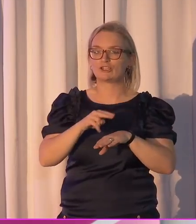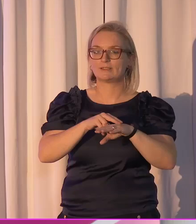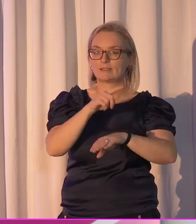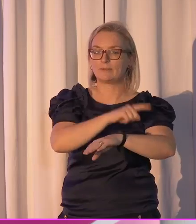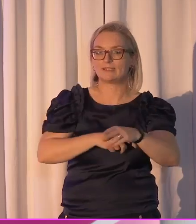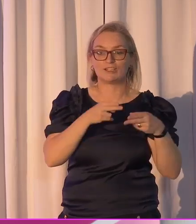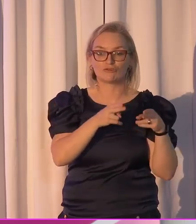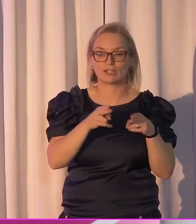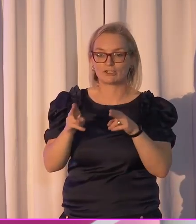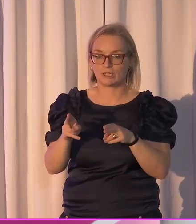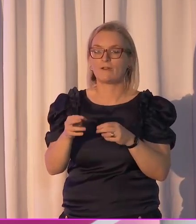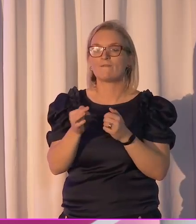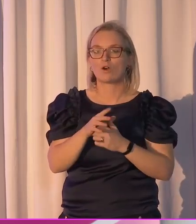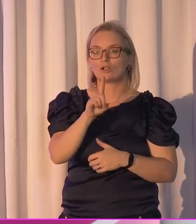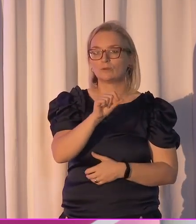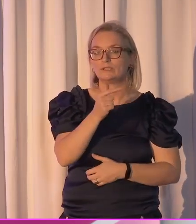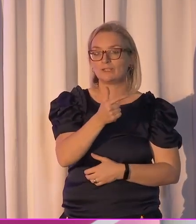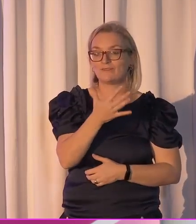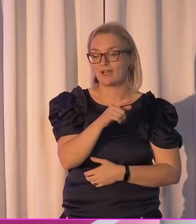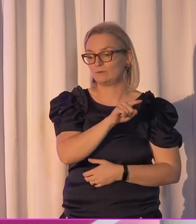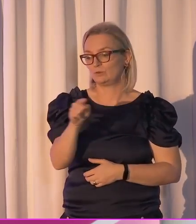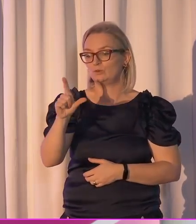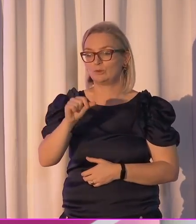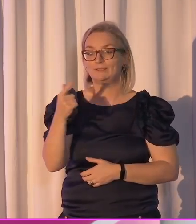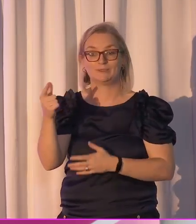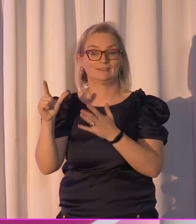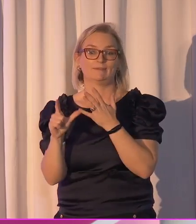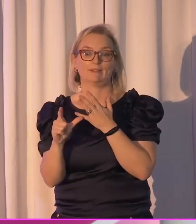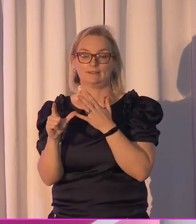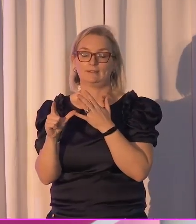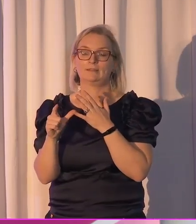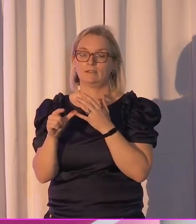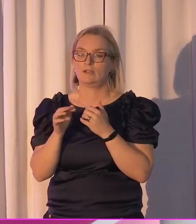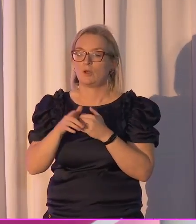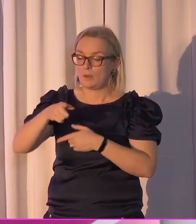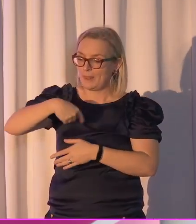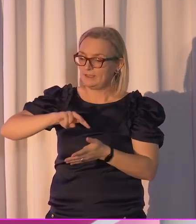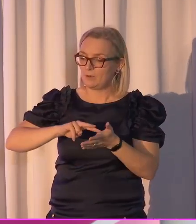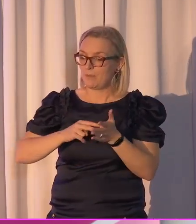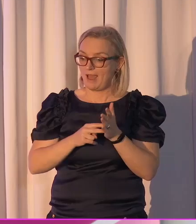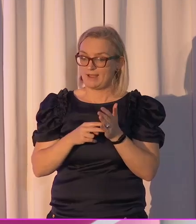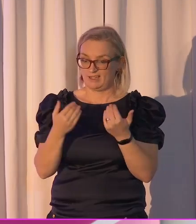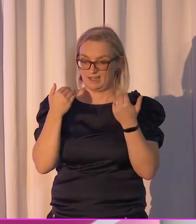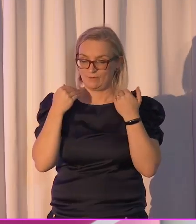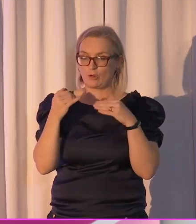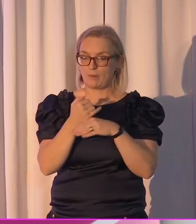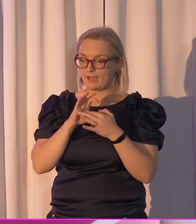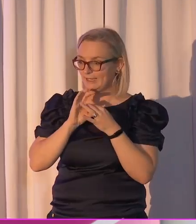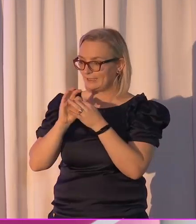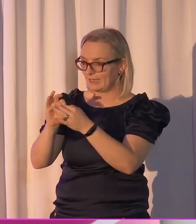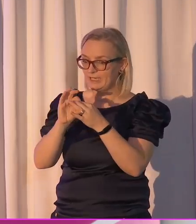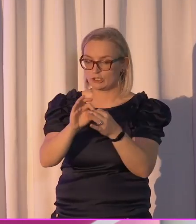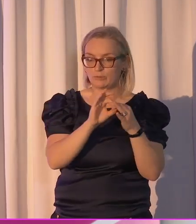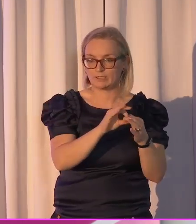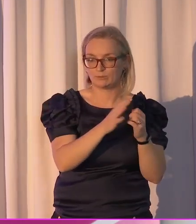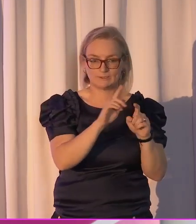will cover the years 2025 to 2027. This plan, which was informed by engagement with our wide